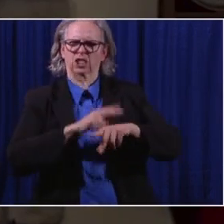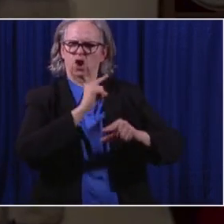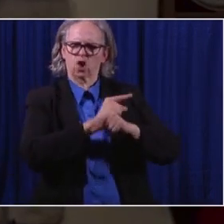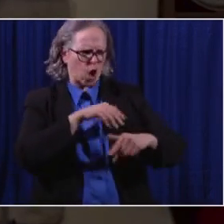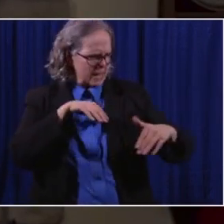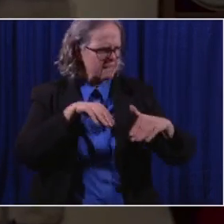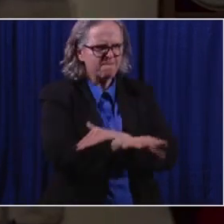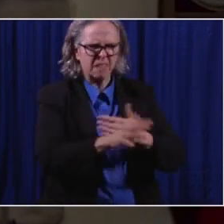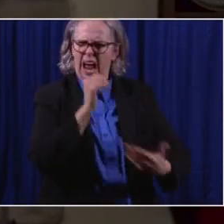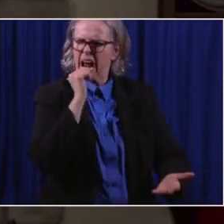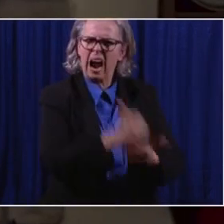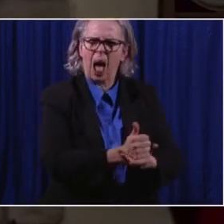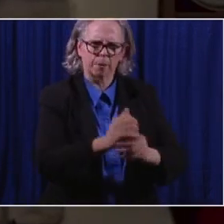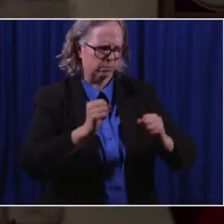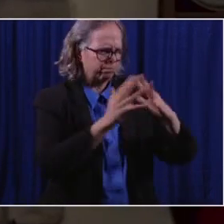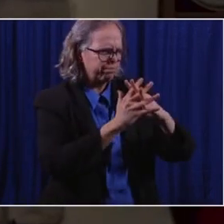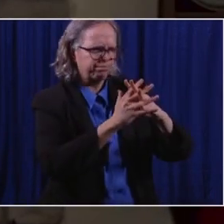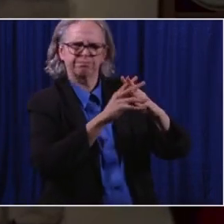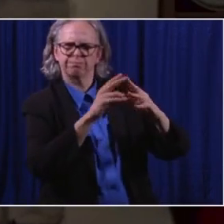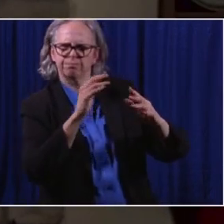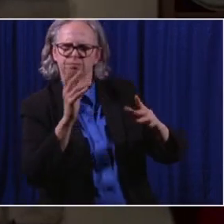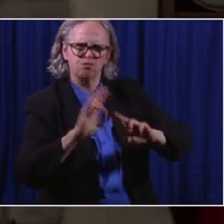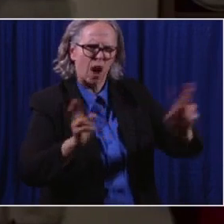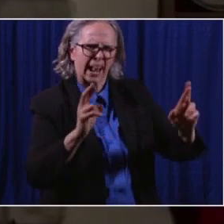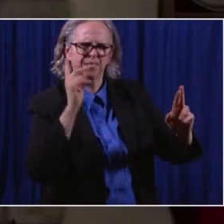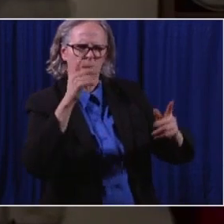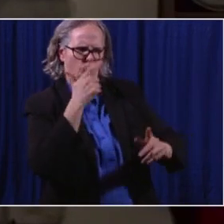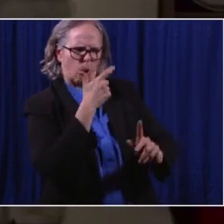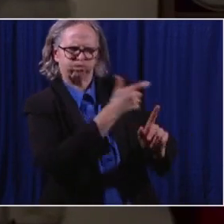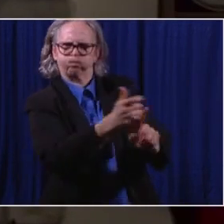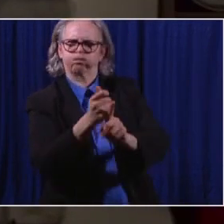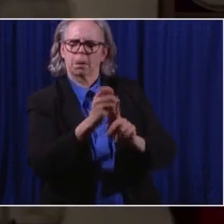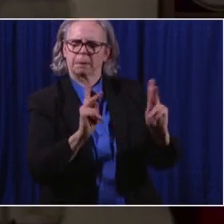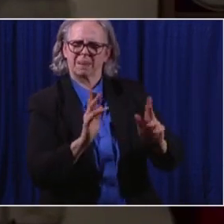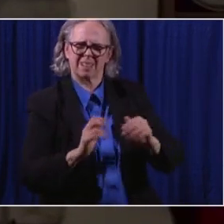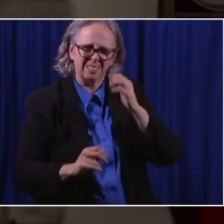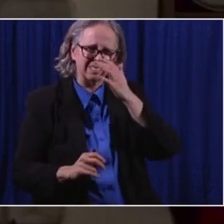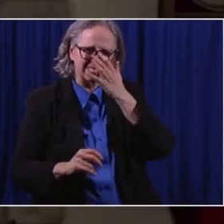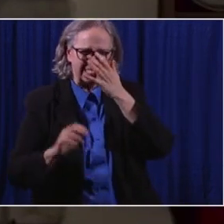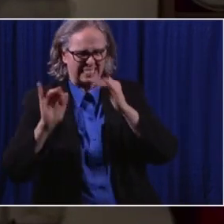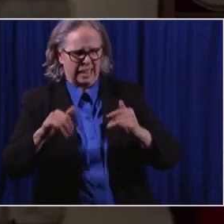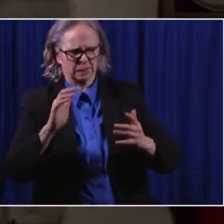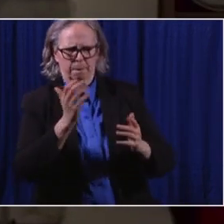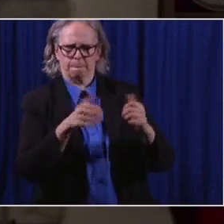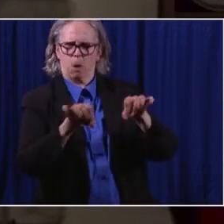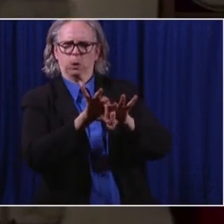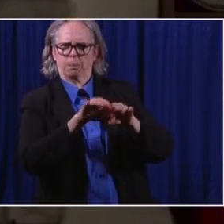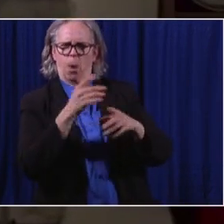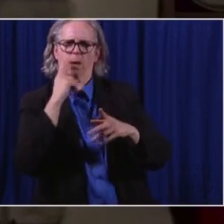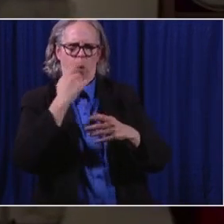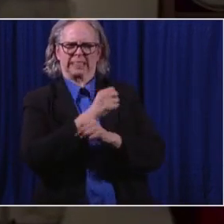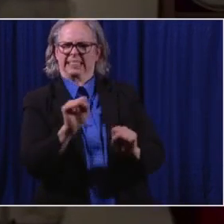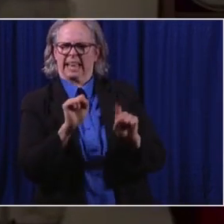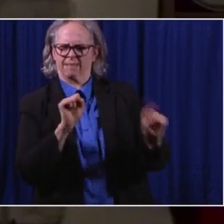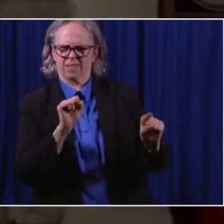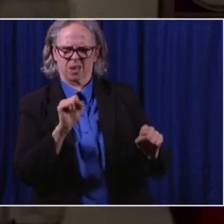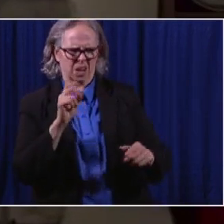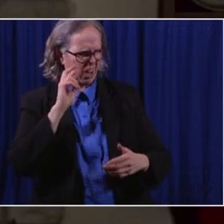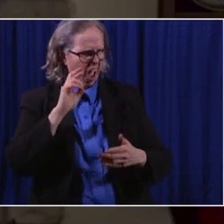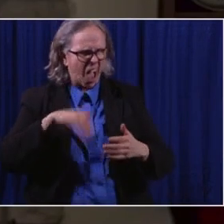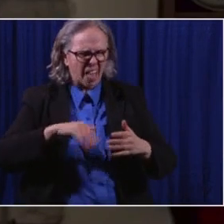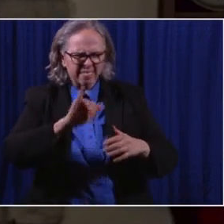through, where people can drive through literally, which is probably the safest way, and then get the shot and go on. So there'll be multiple ways